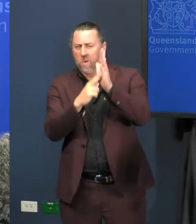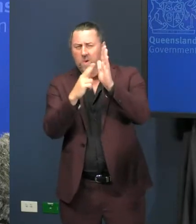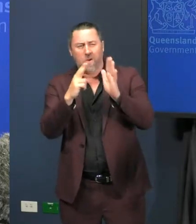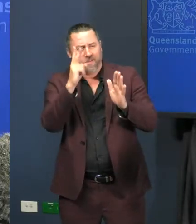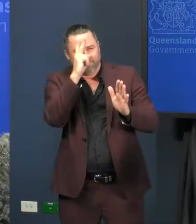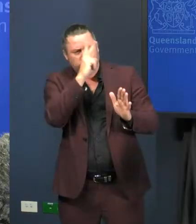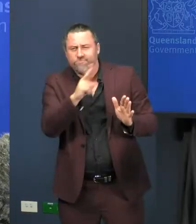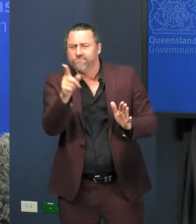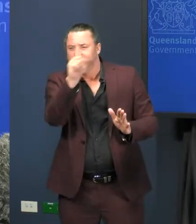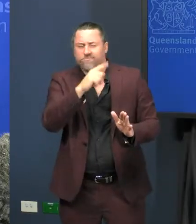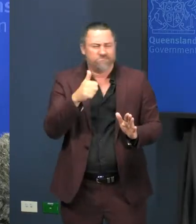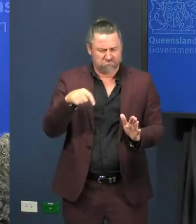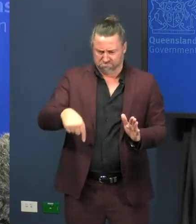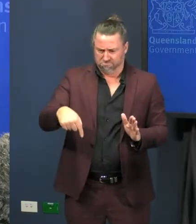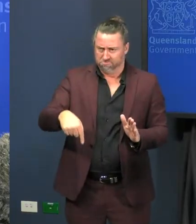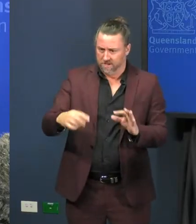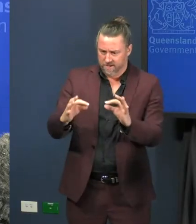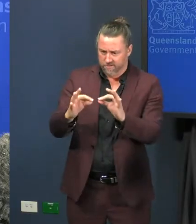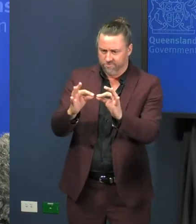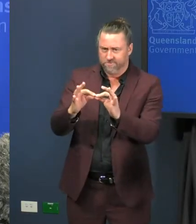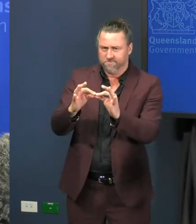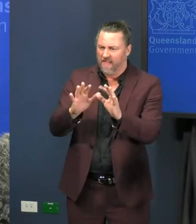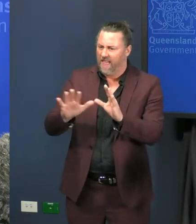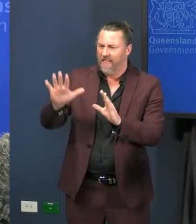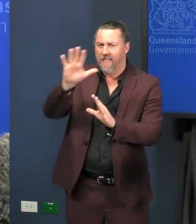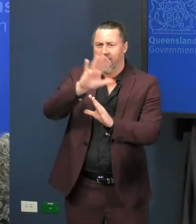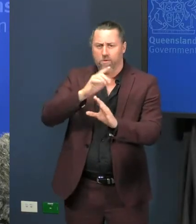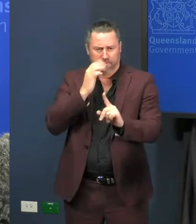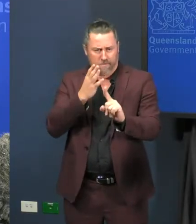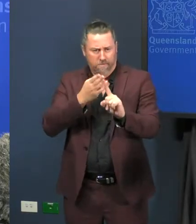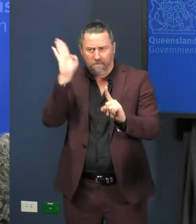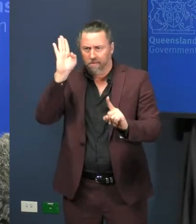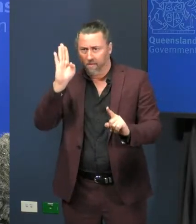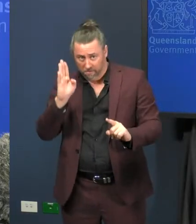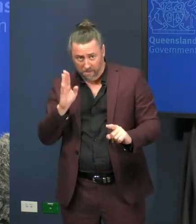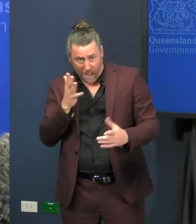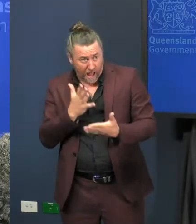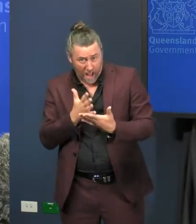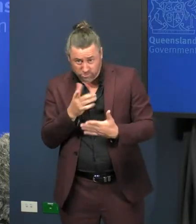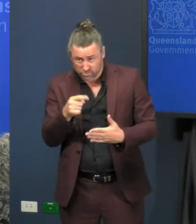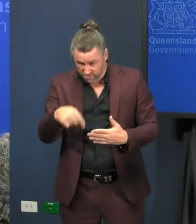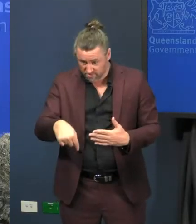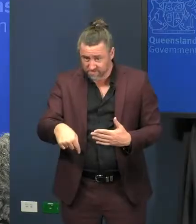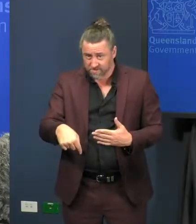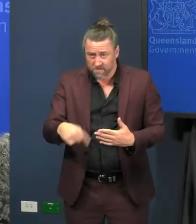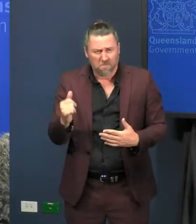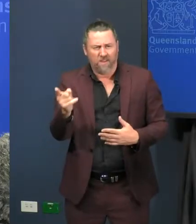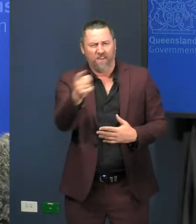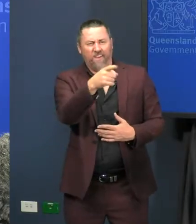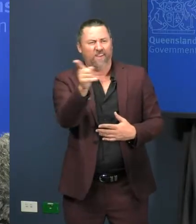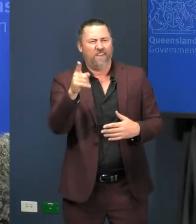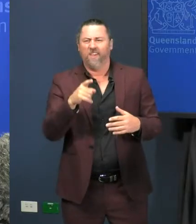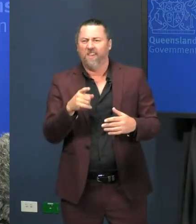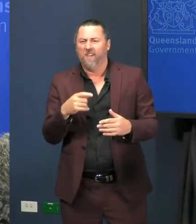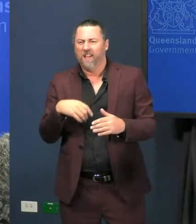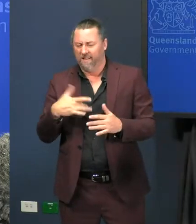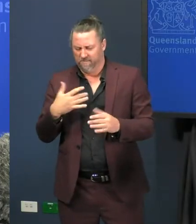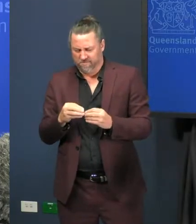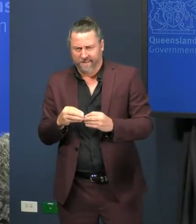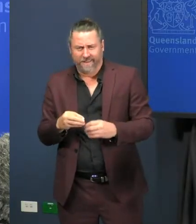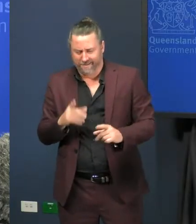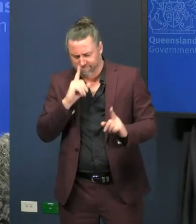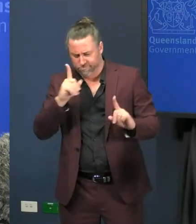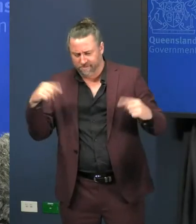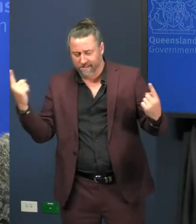frequent occurrence, and there may be Queenslanders who can be forgiven for thinking that this is something that doesn't occur.